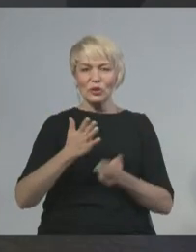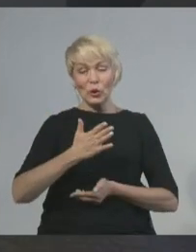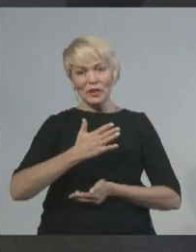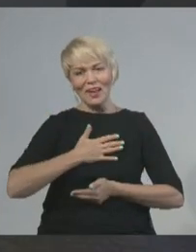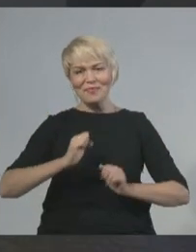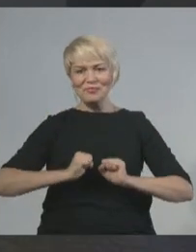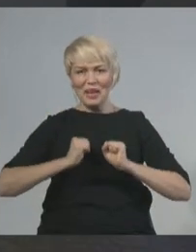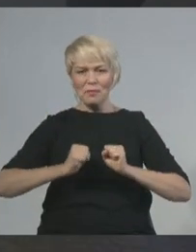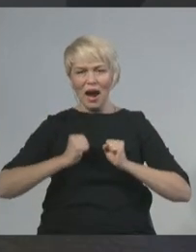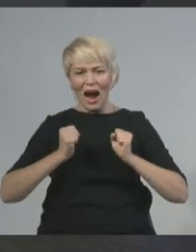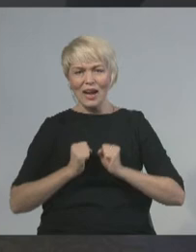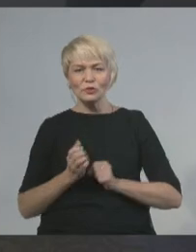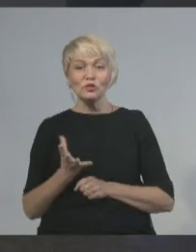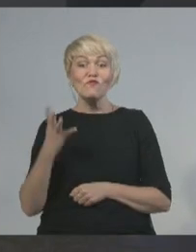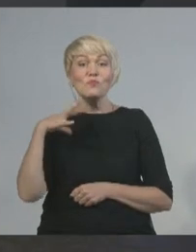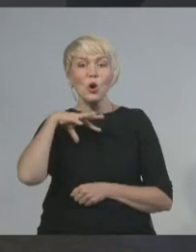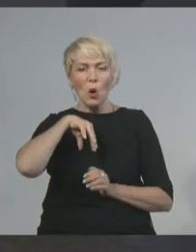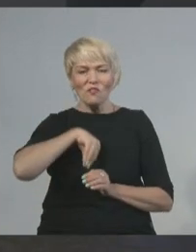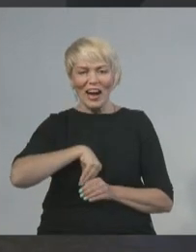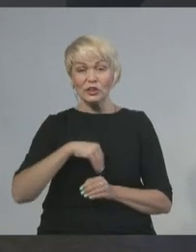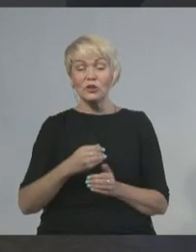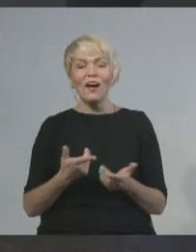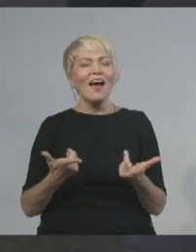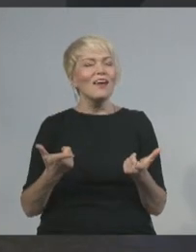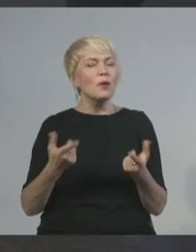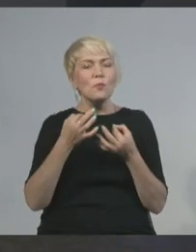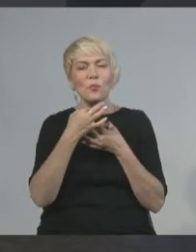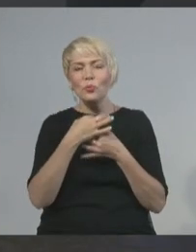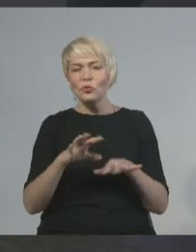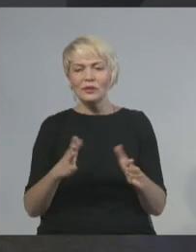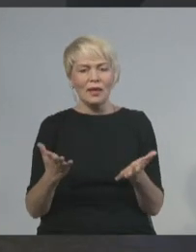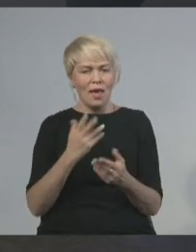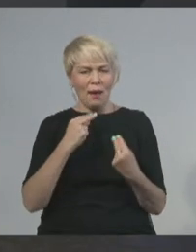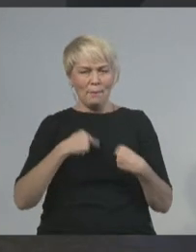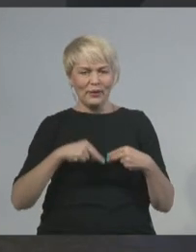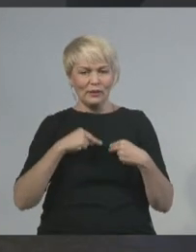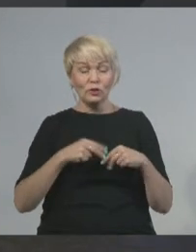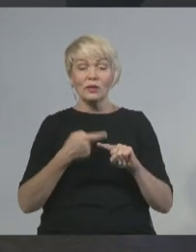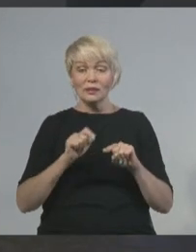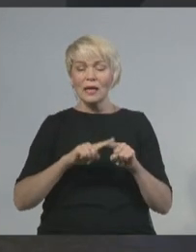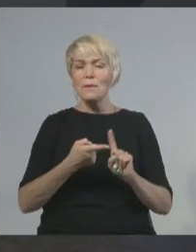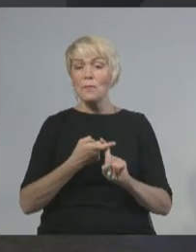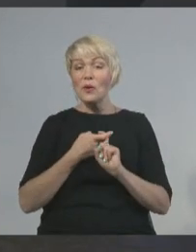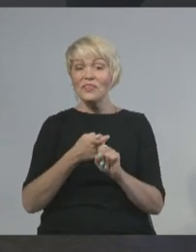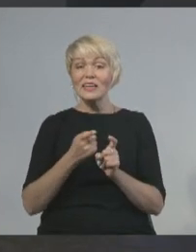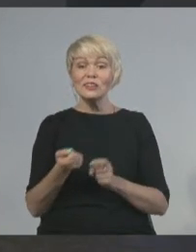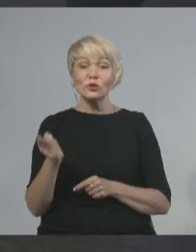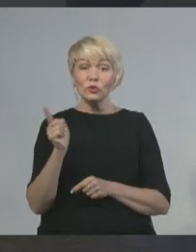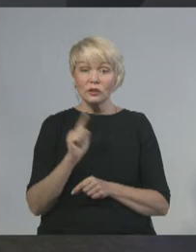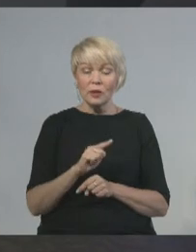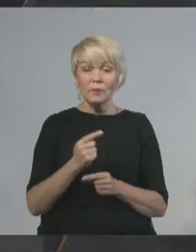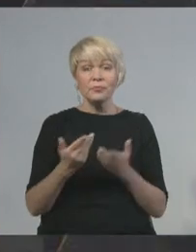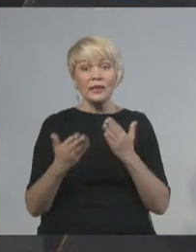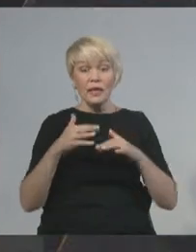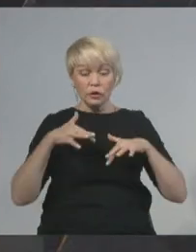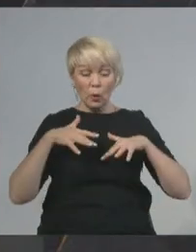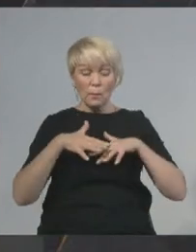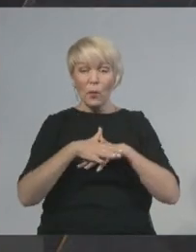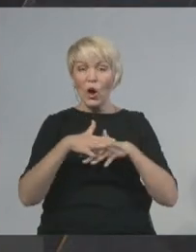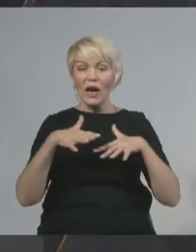actually my rule i try to uh implement this rule whenever i work so i think